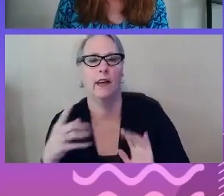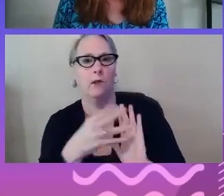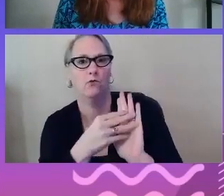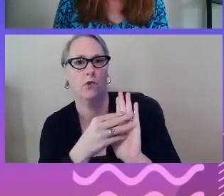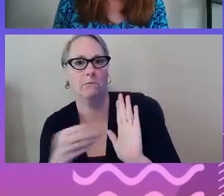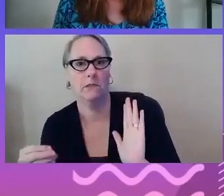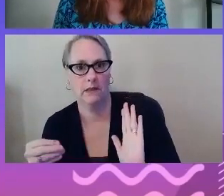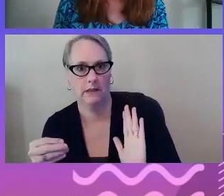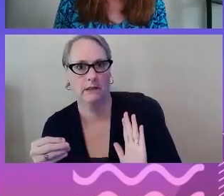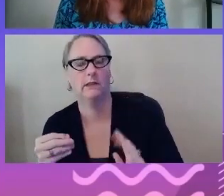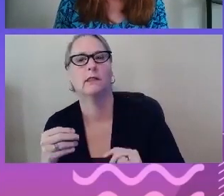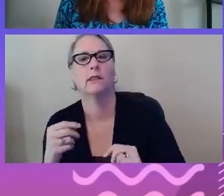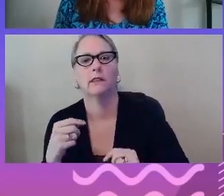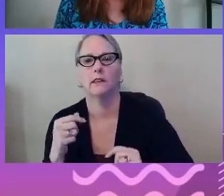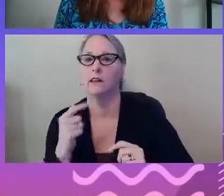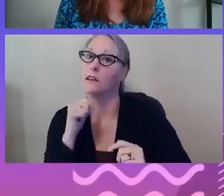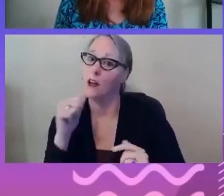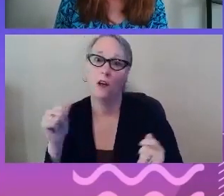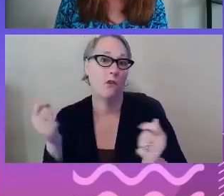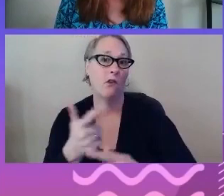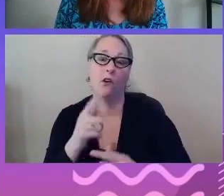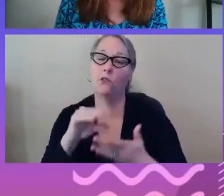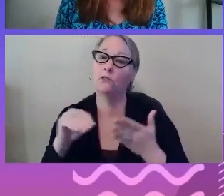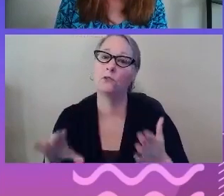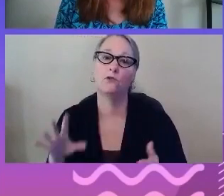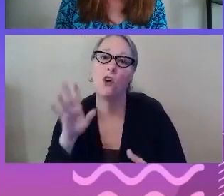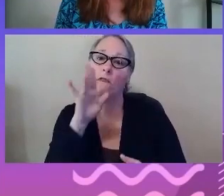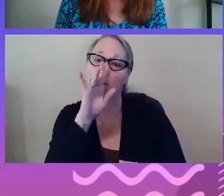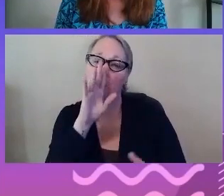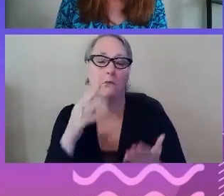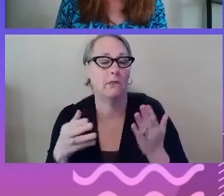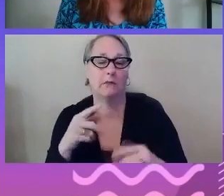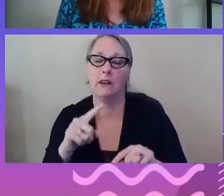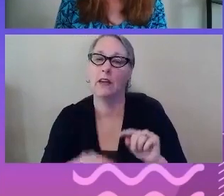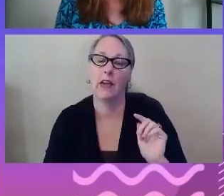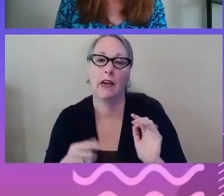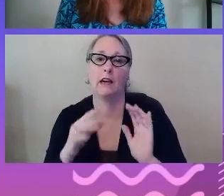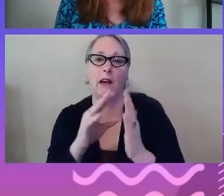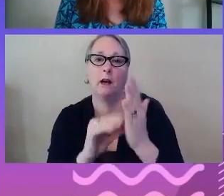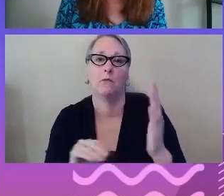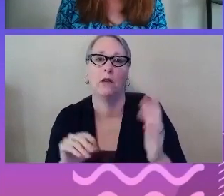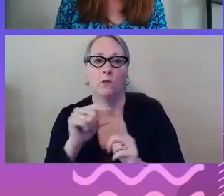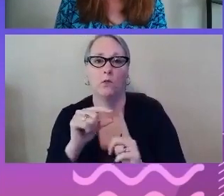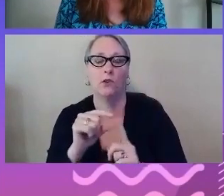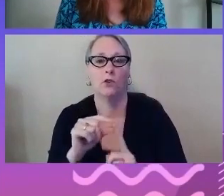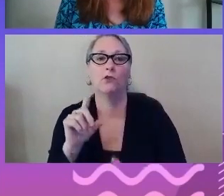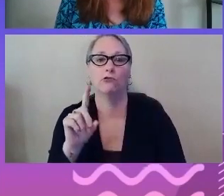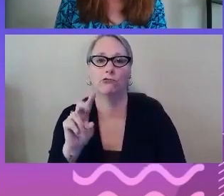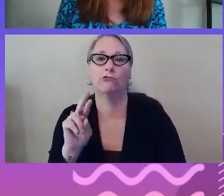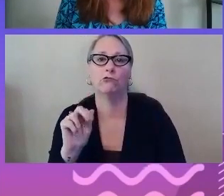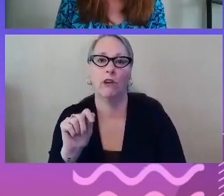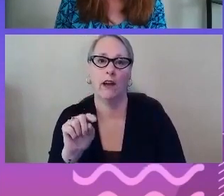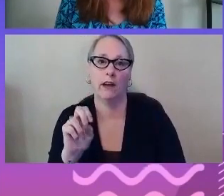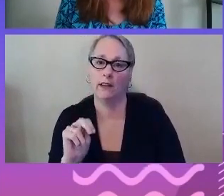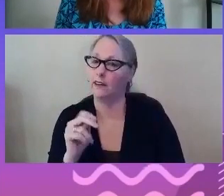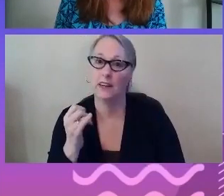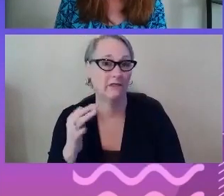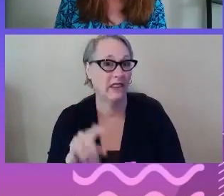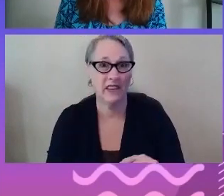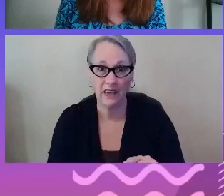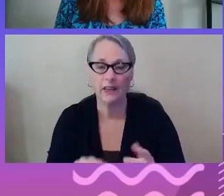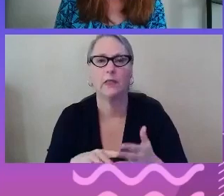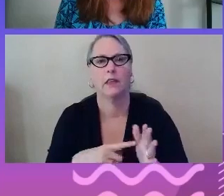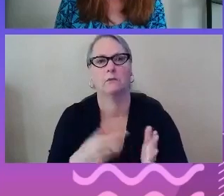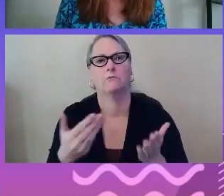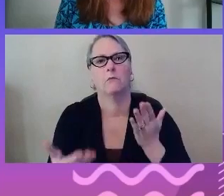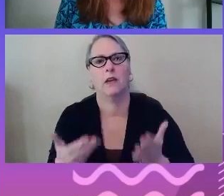And not all of our students are all that verbal, so they might not even be able to repeat the word dragon. And if that's the case, you probably want them to take the dragon off and put it on another board